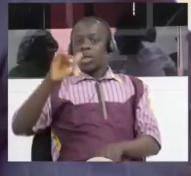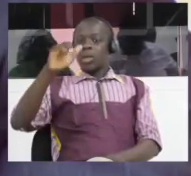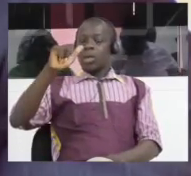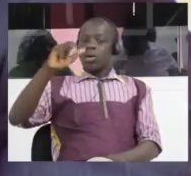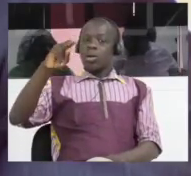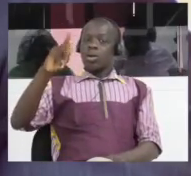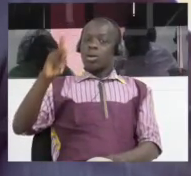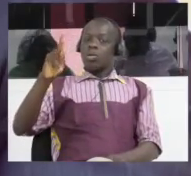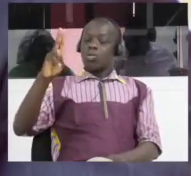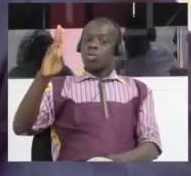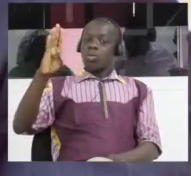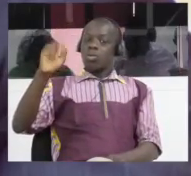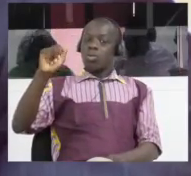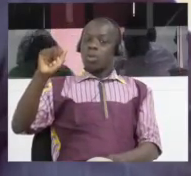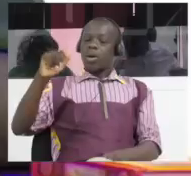Yankuba Toure?